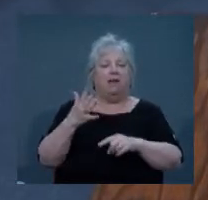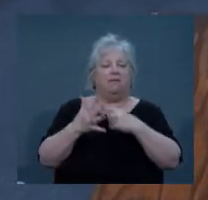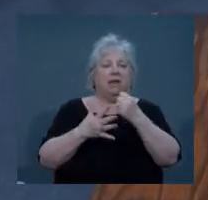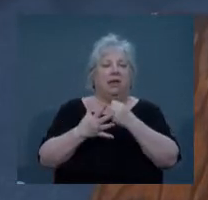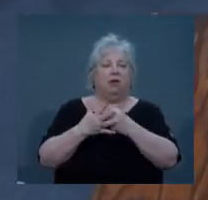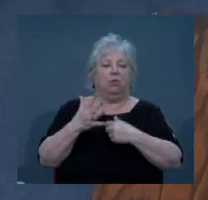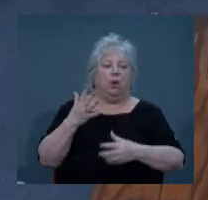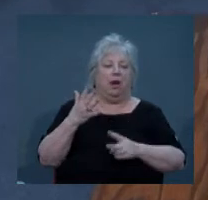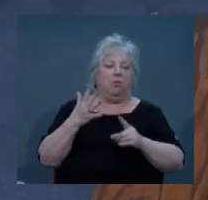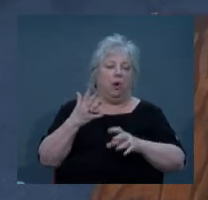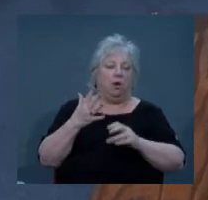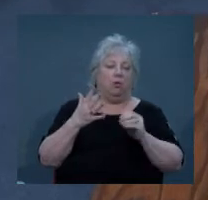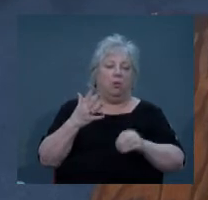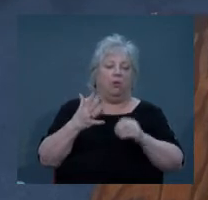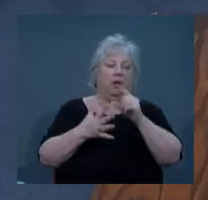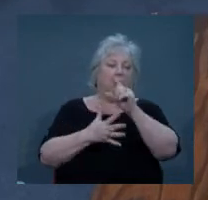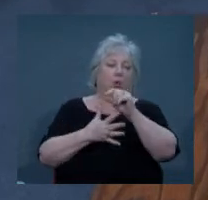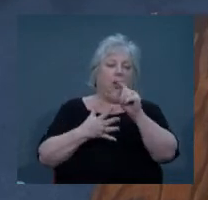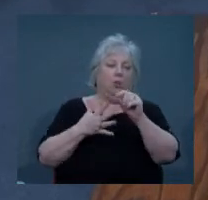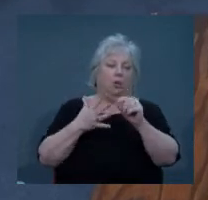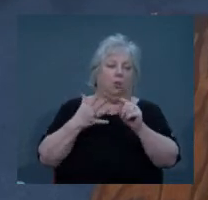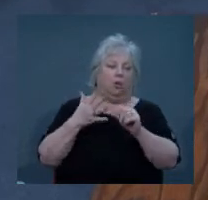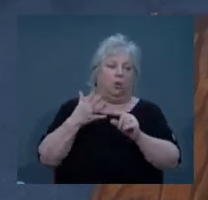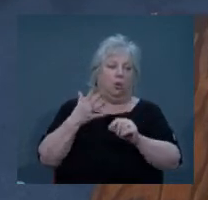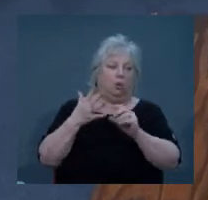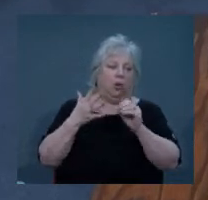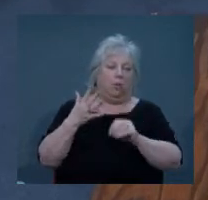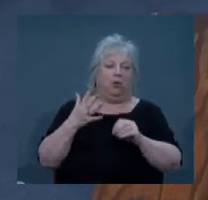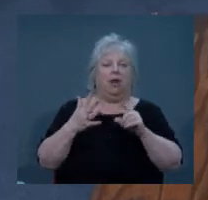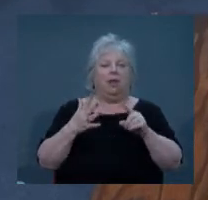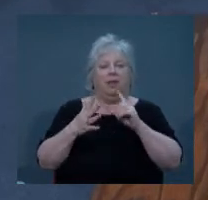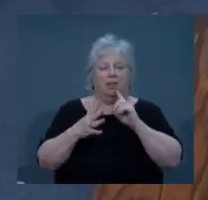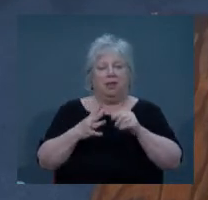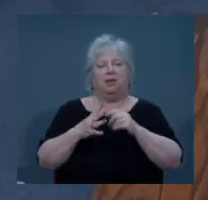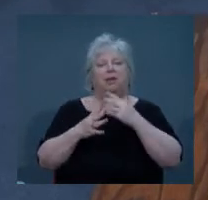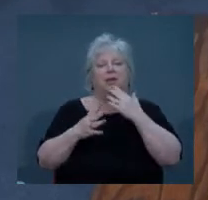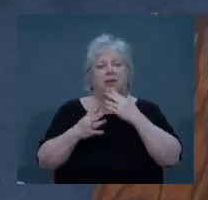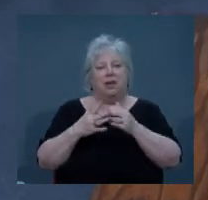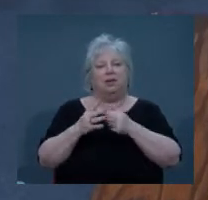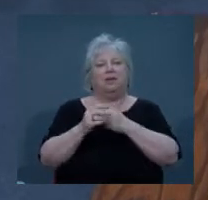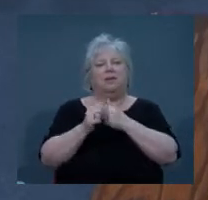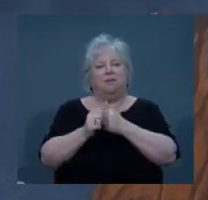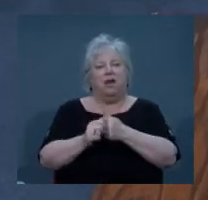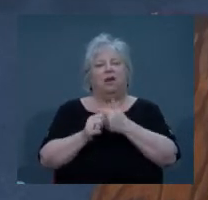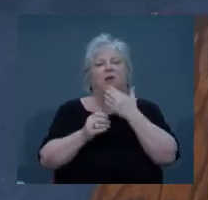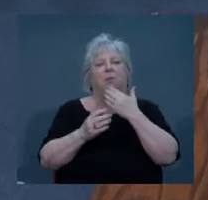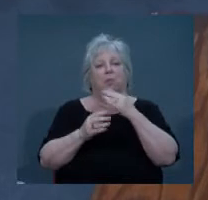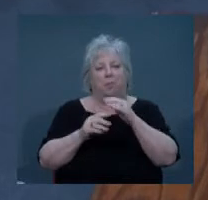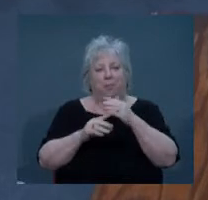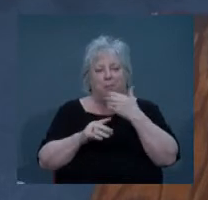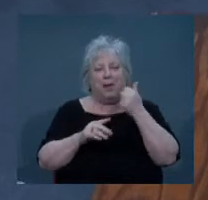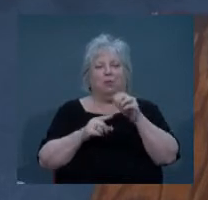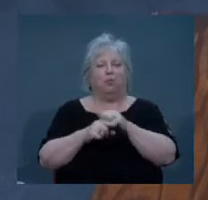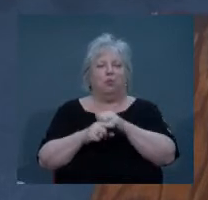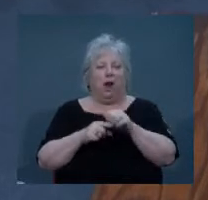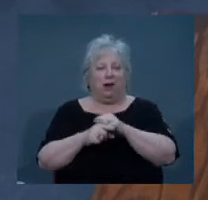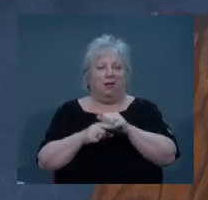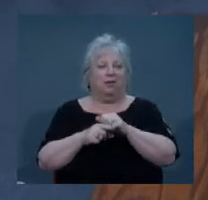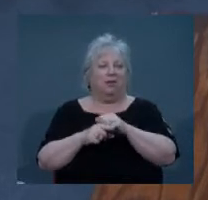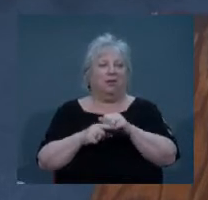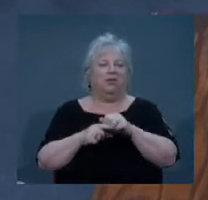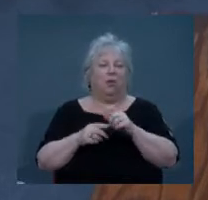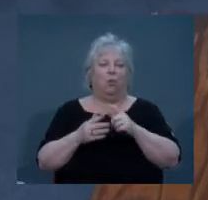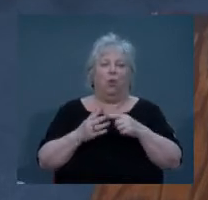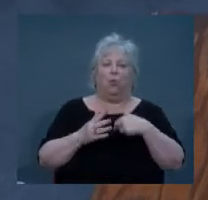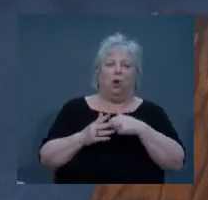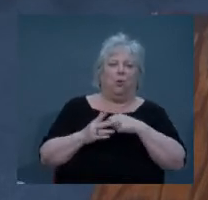you may have stepped out. This is in line with best practices. This is what other agencies do as a sampling. What we were doing was antiquated,